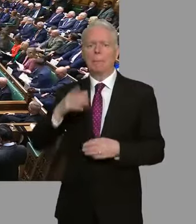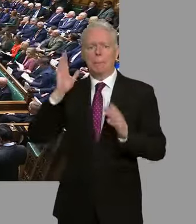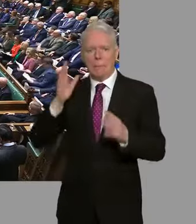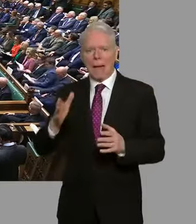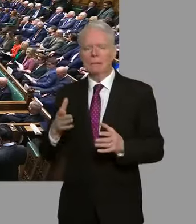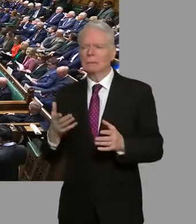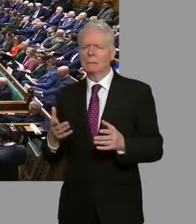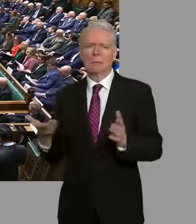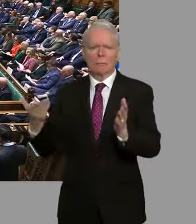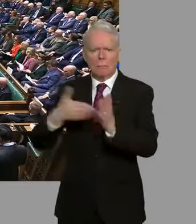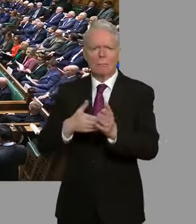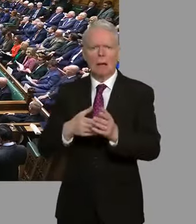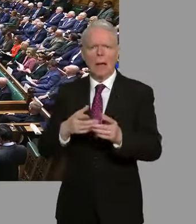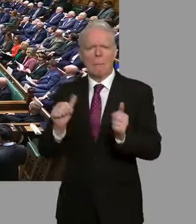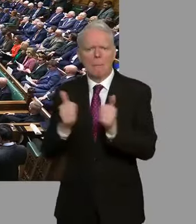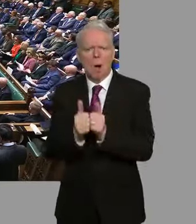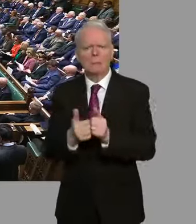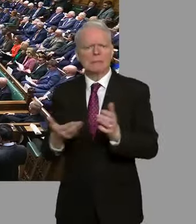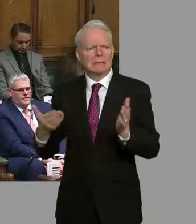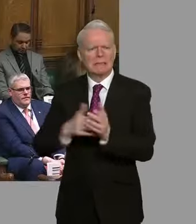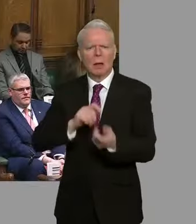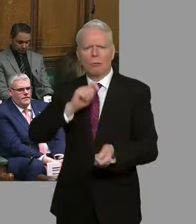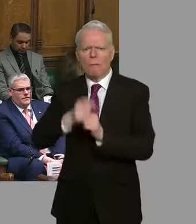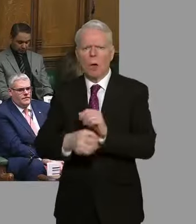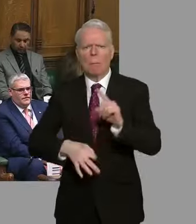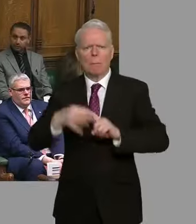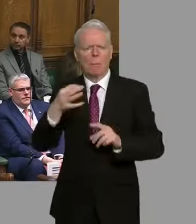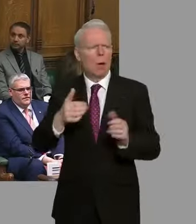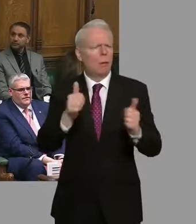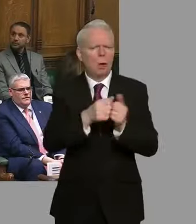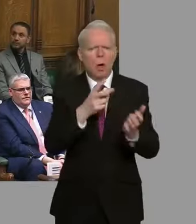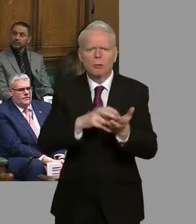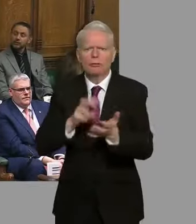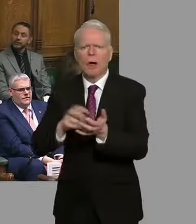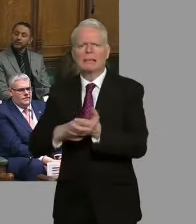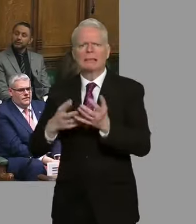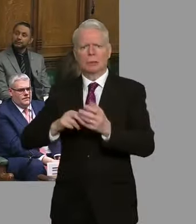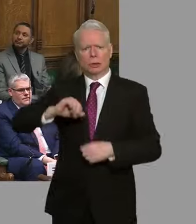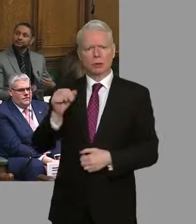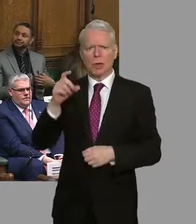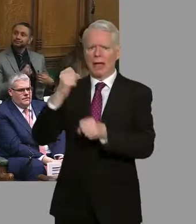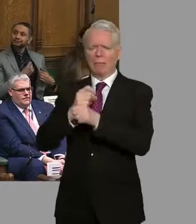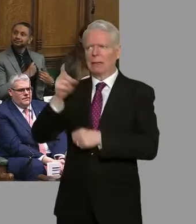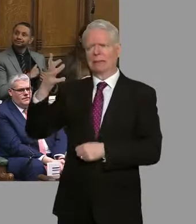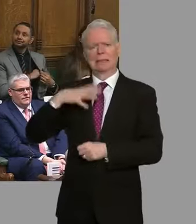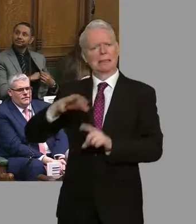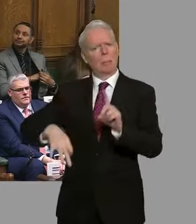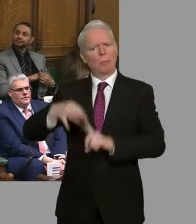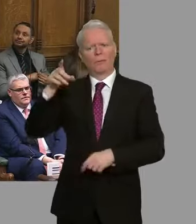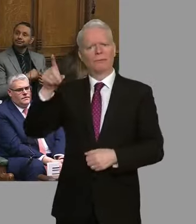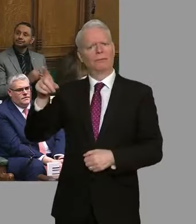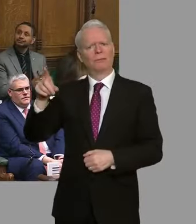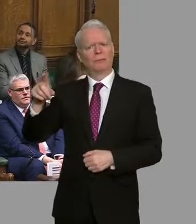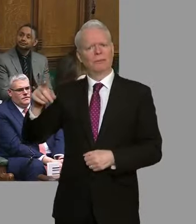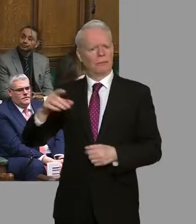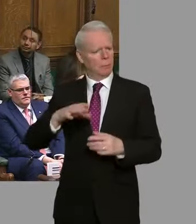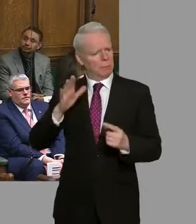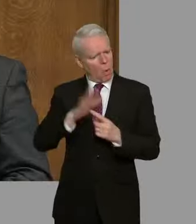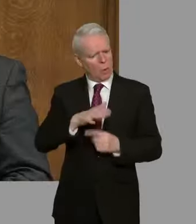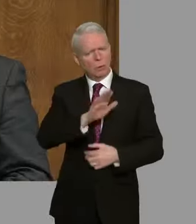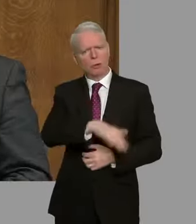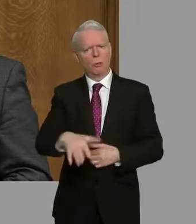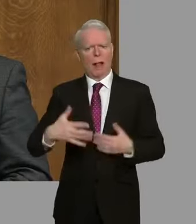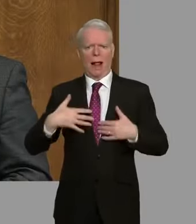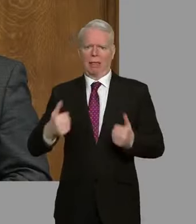Given President Trump's antipathy to the EU, how does the Prime Minister hope to attain